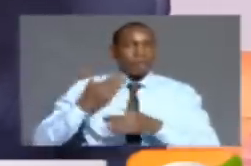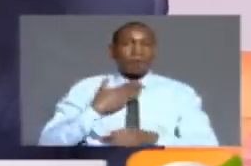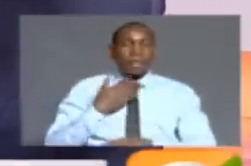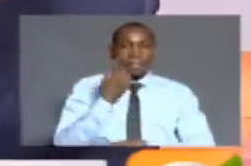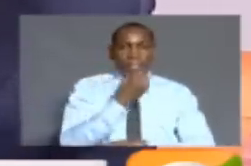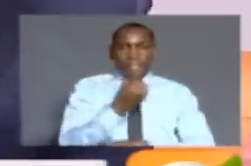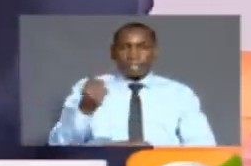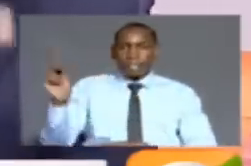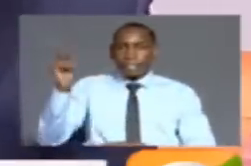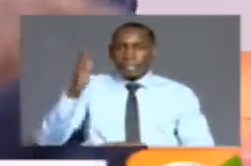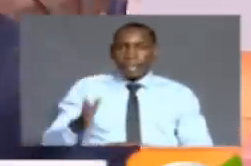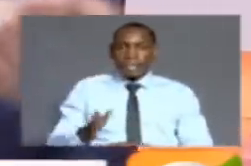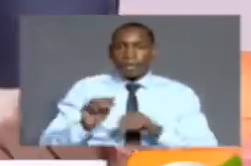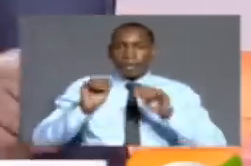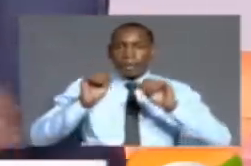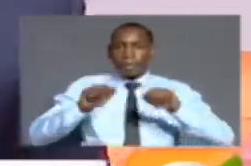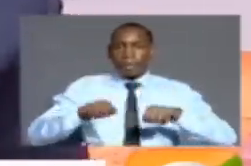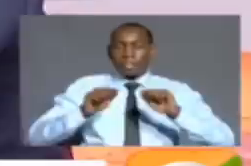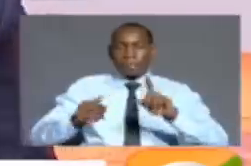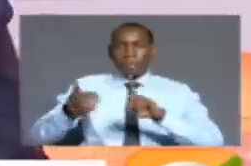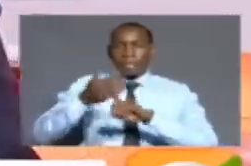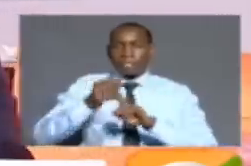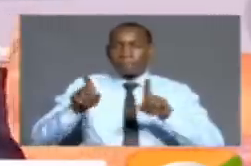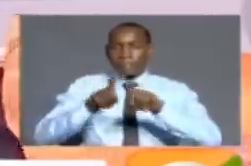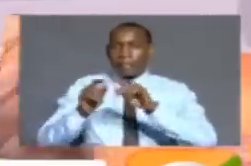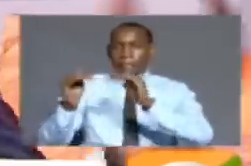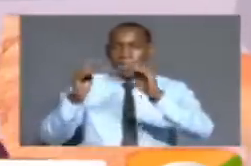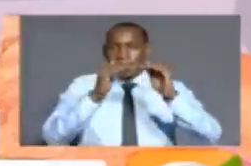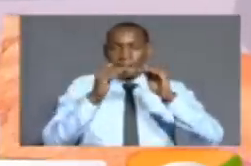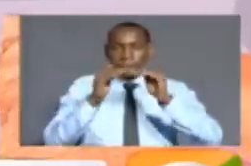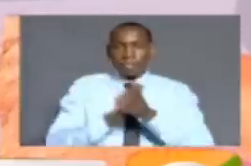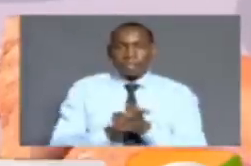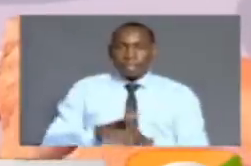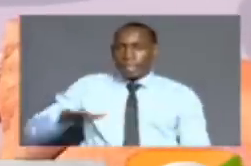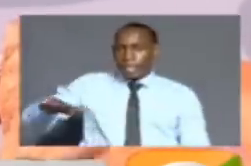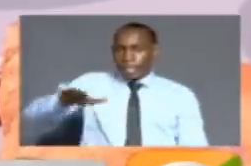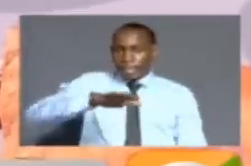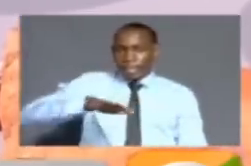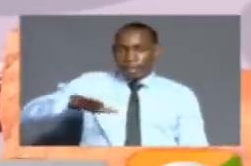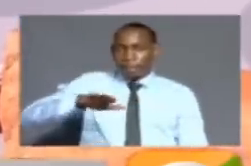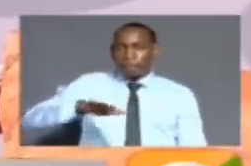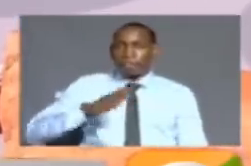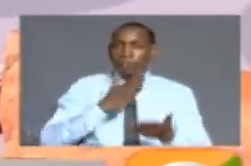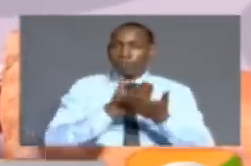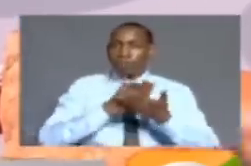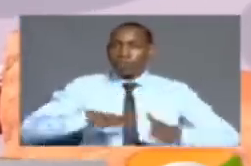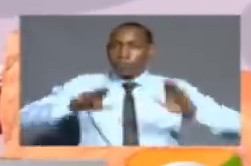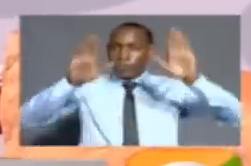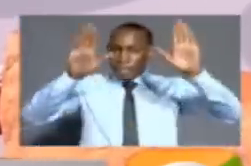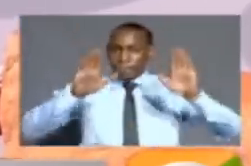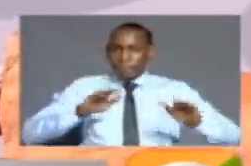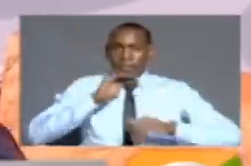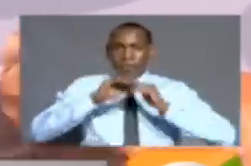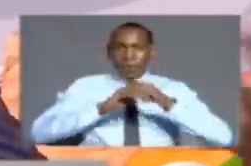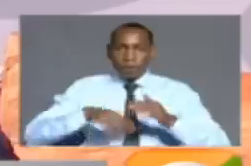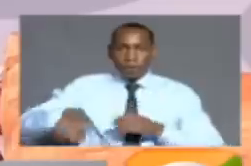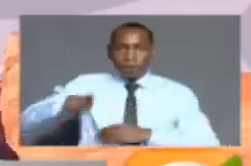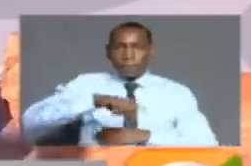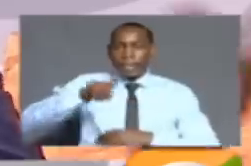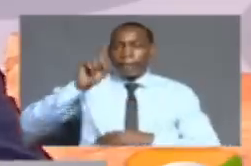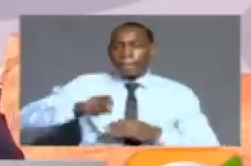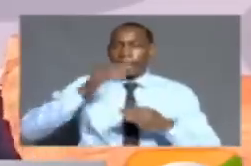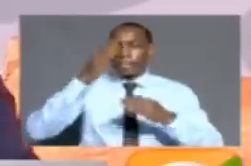Kenyan to be able to be where you are today. You know, our environment is important. Yeah. All of us must stop all